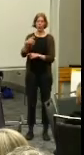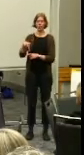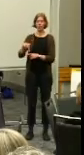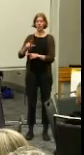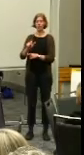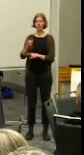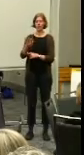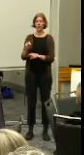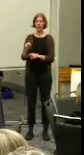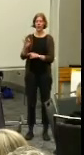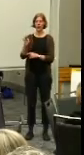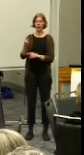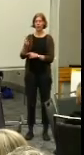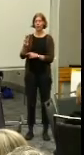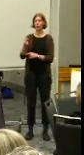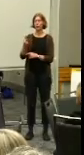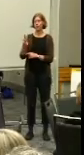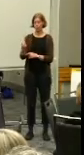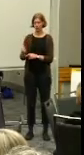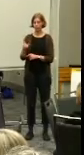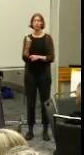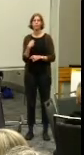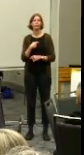We have CDBG contracts, and we also run